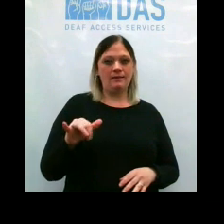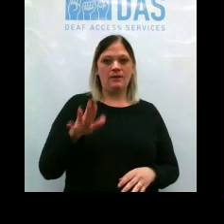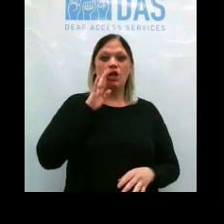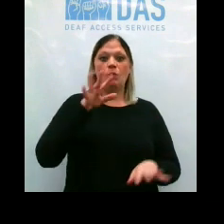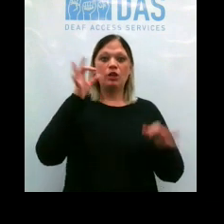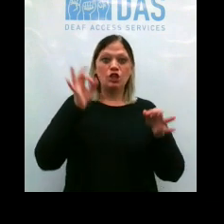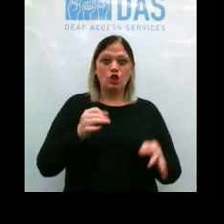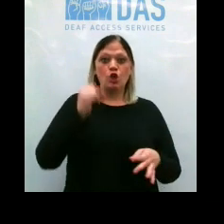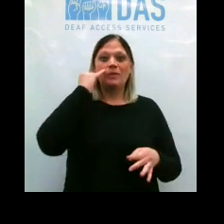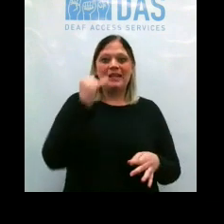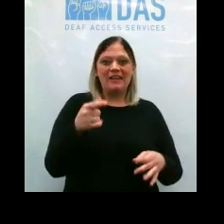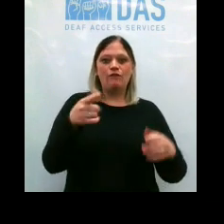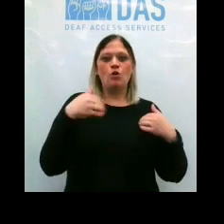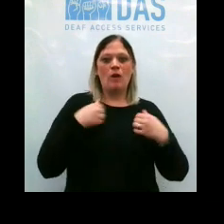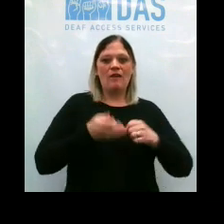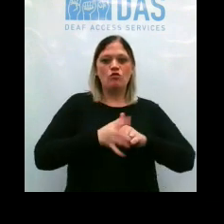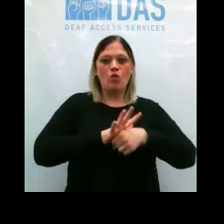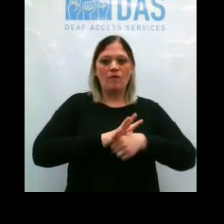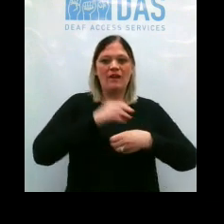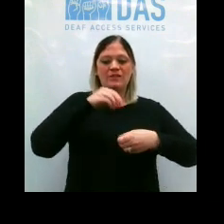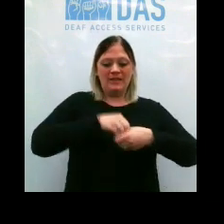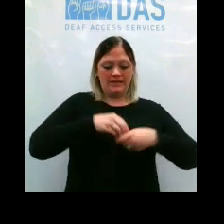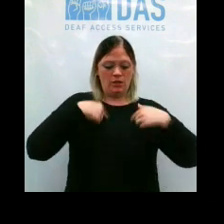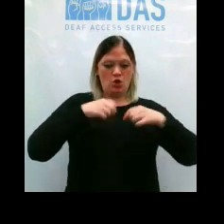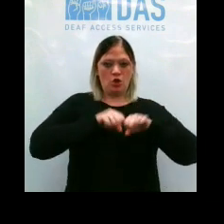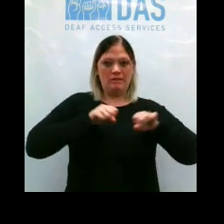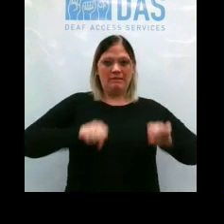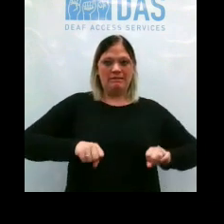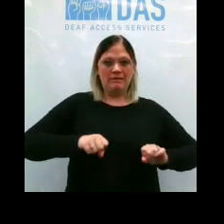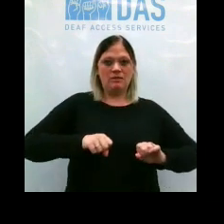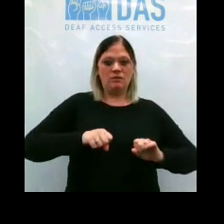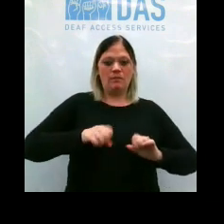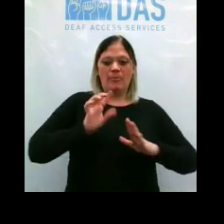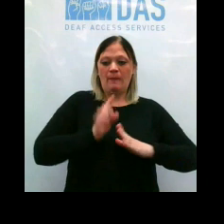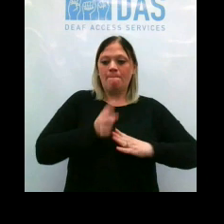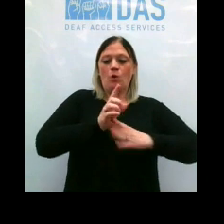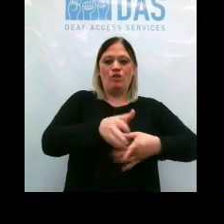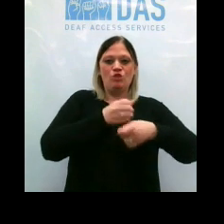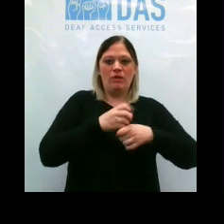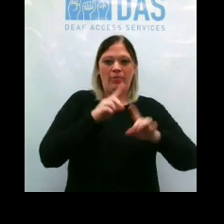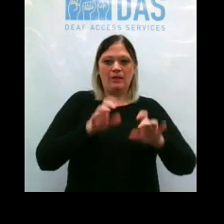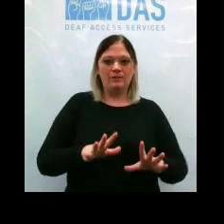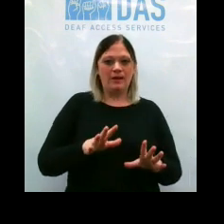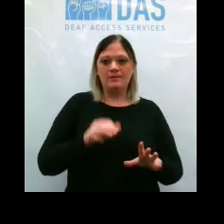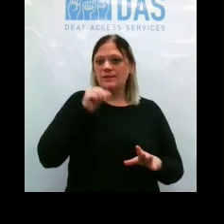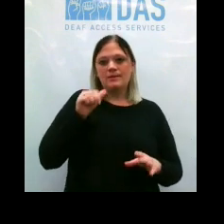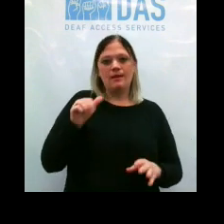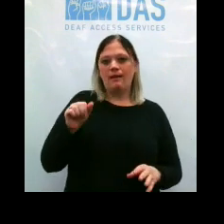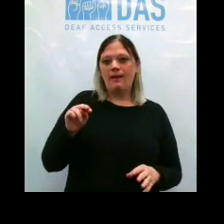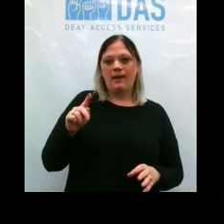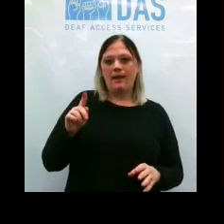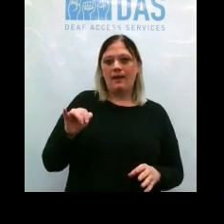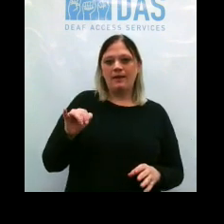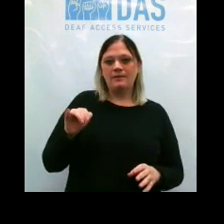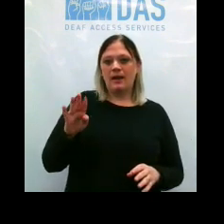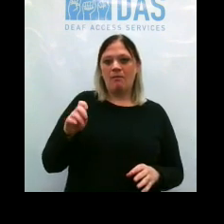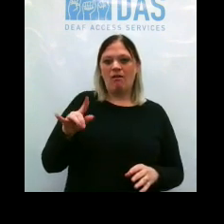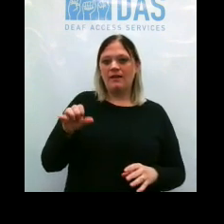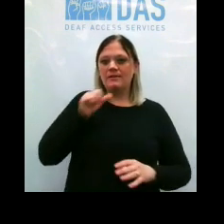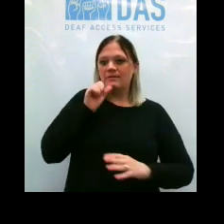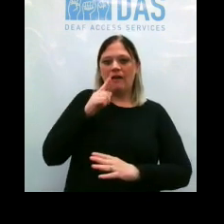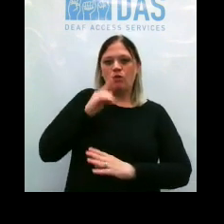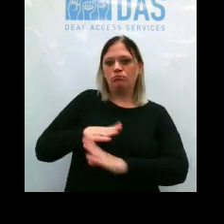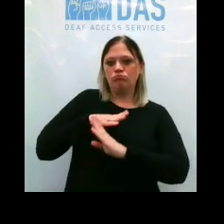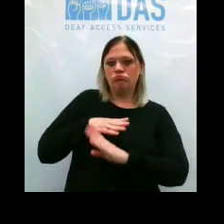the coronavirus in your system at the moment of the test. It is not the antibody test. So if you felt